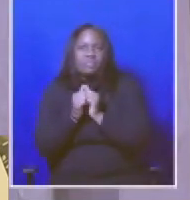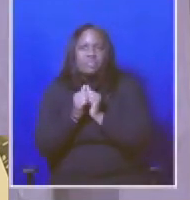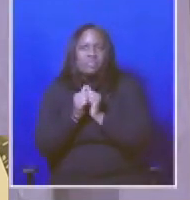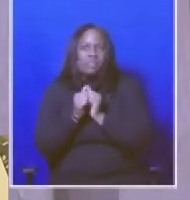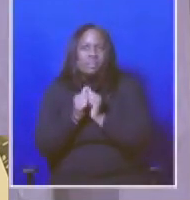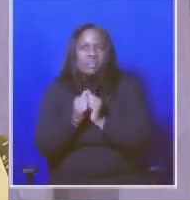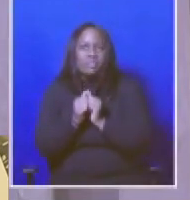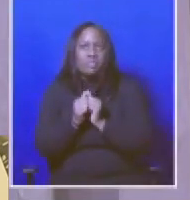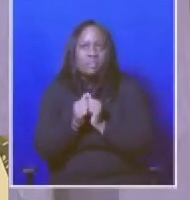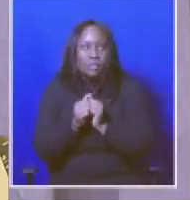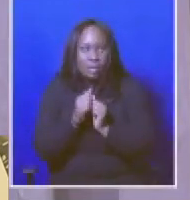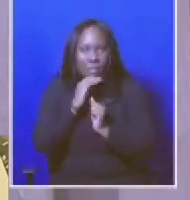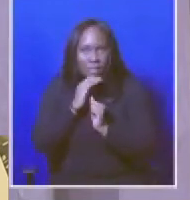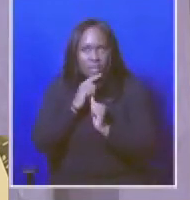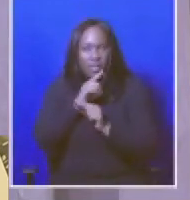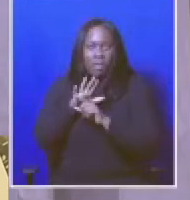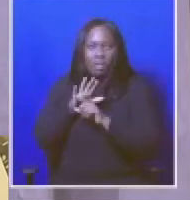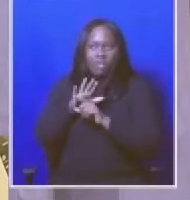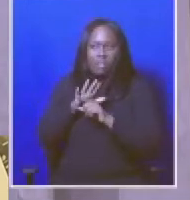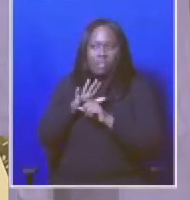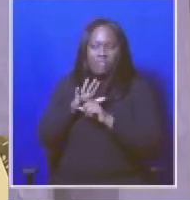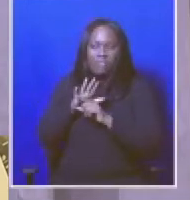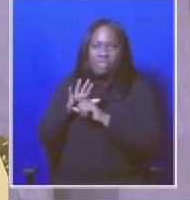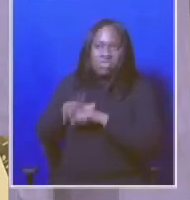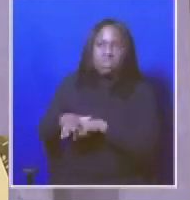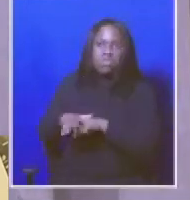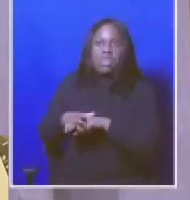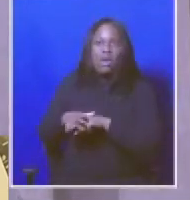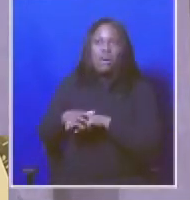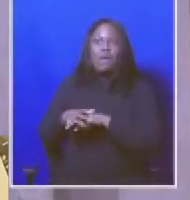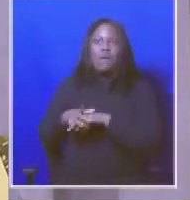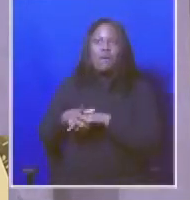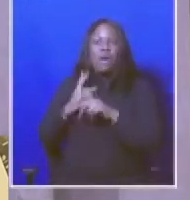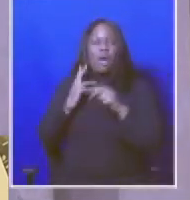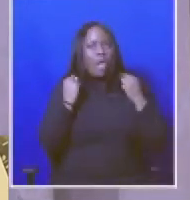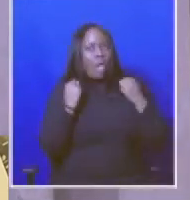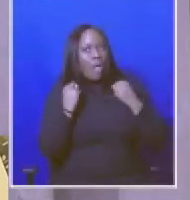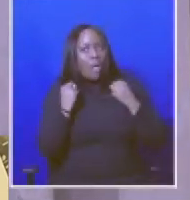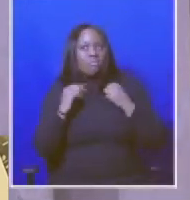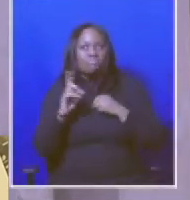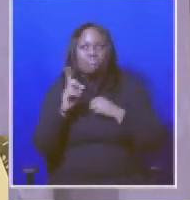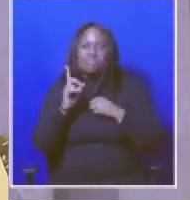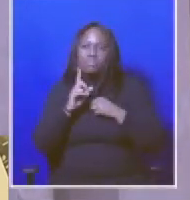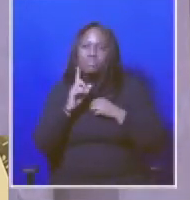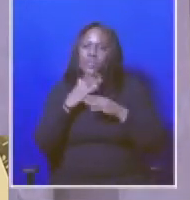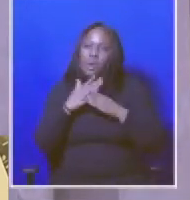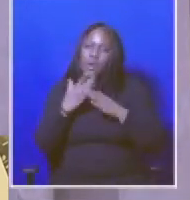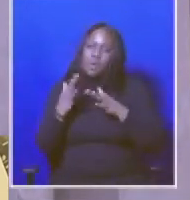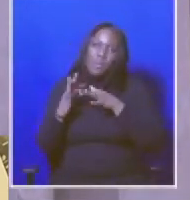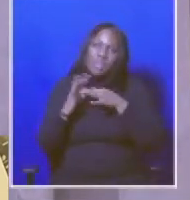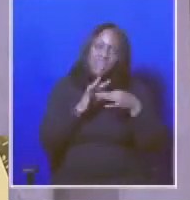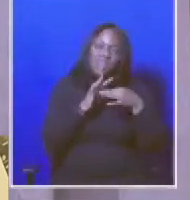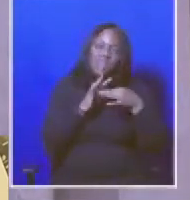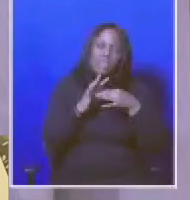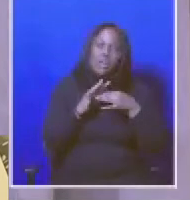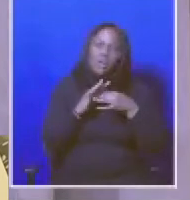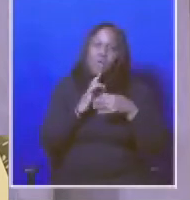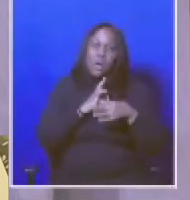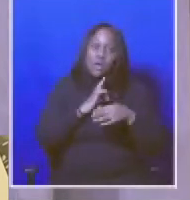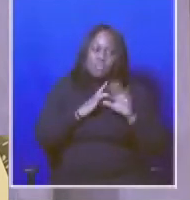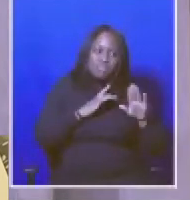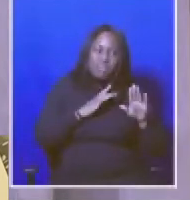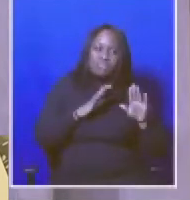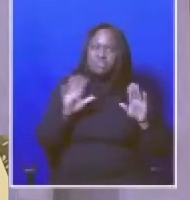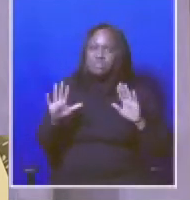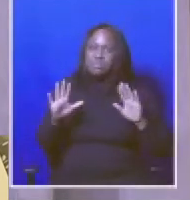stand on the toes of the HOD or the minister, the DG, and vice versa, but they all have roles. So what we